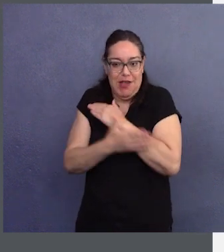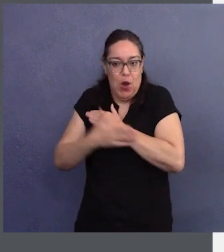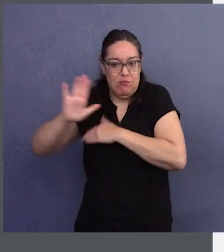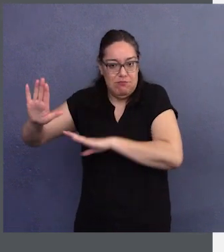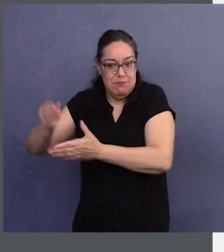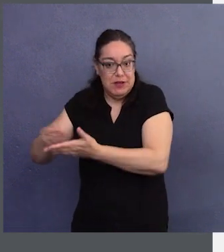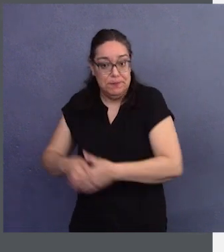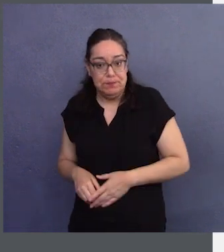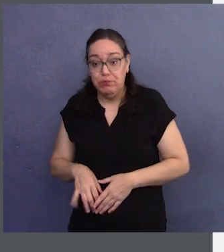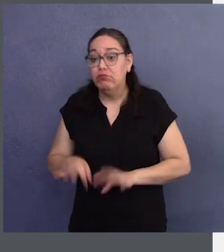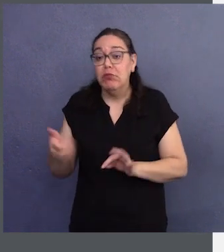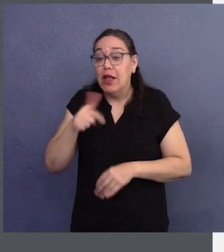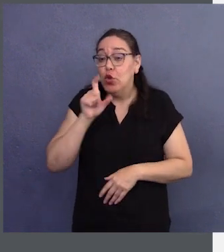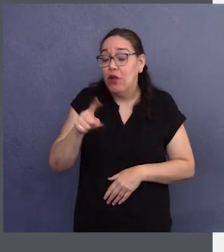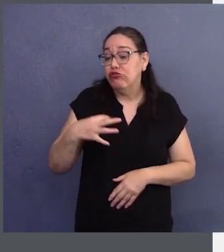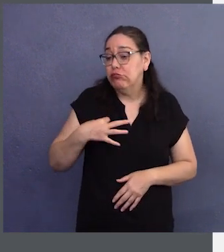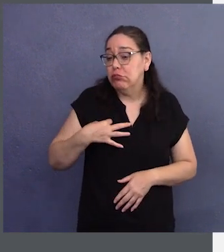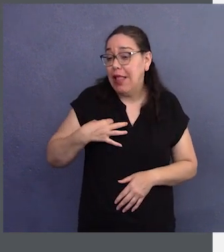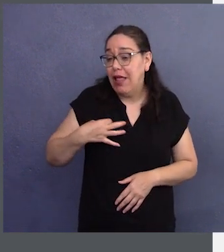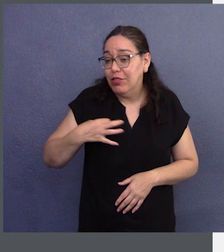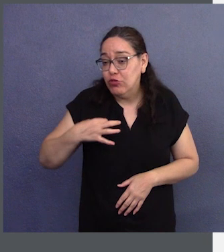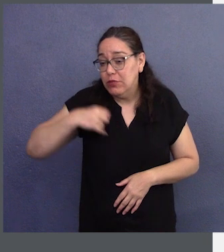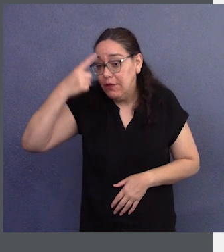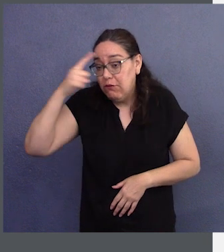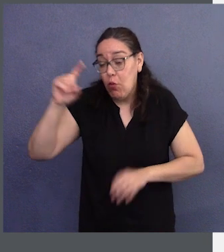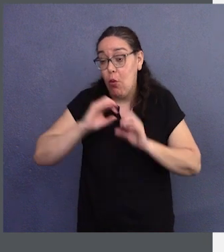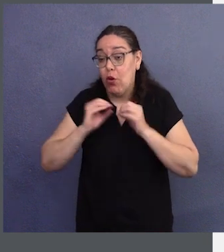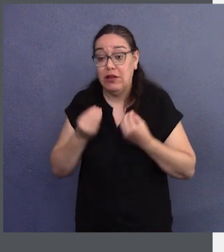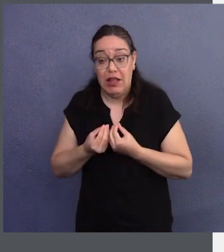questions about the eligibility for organizations?